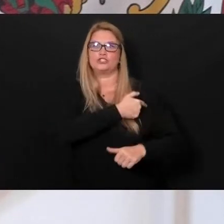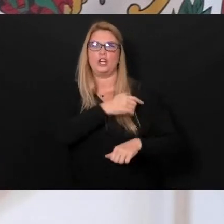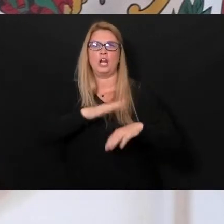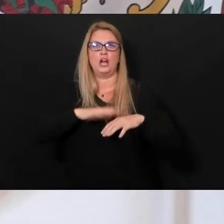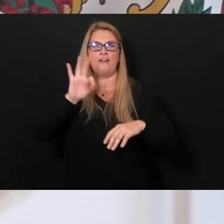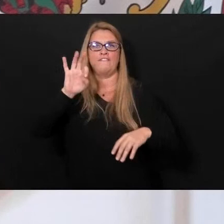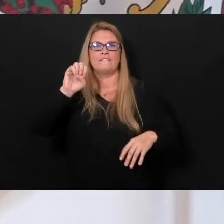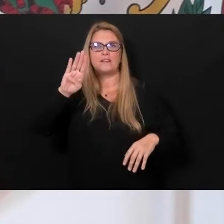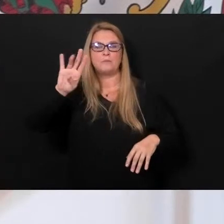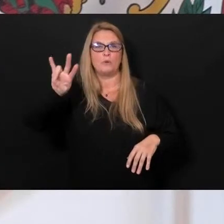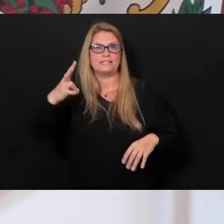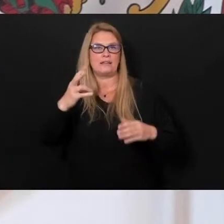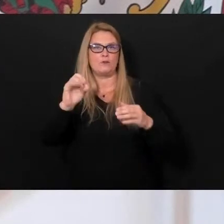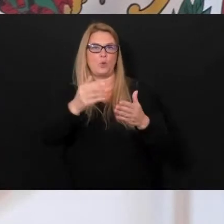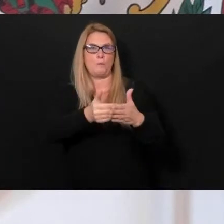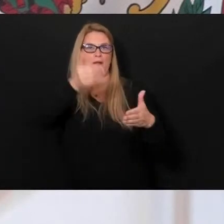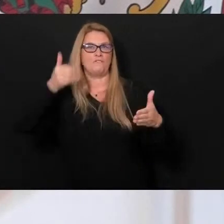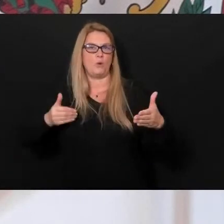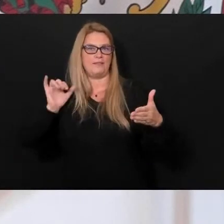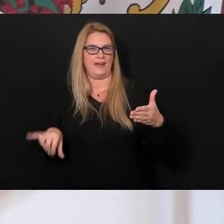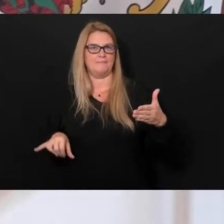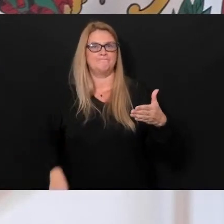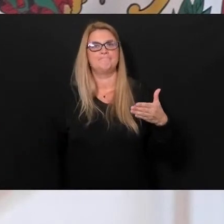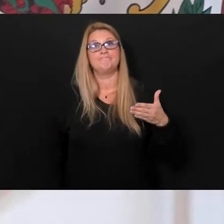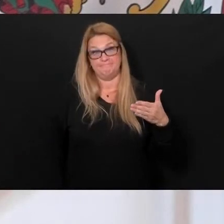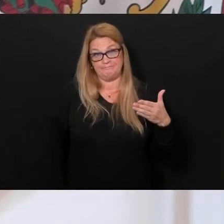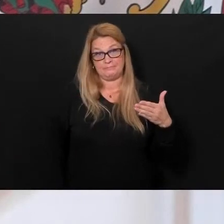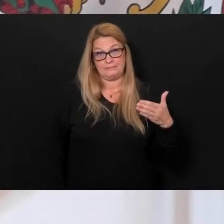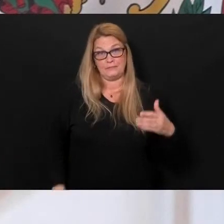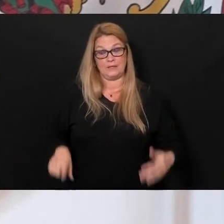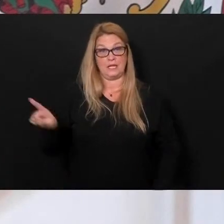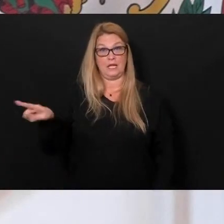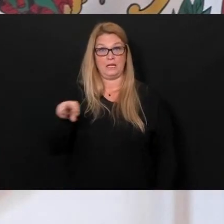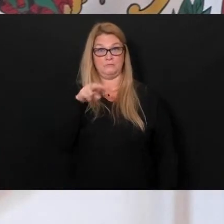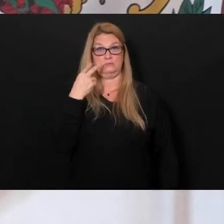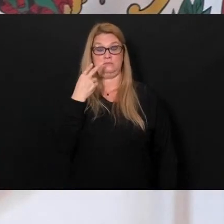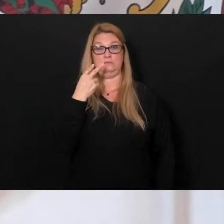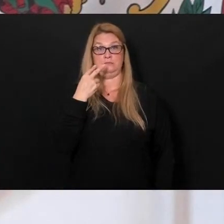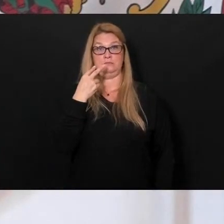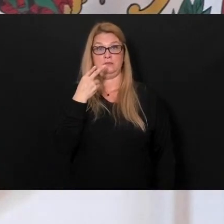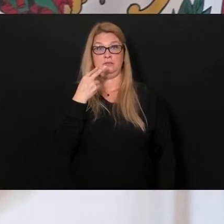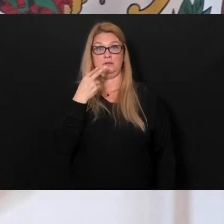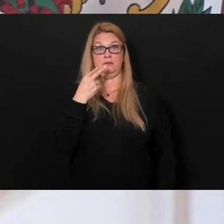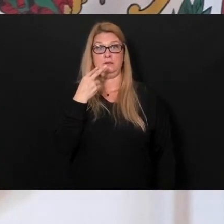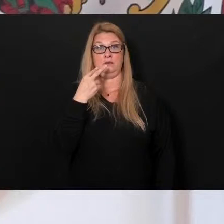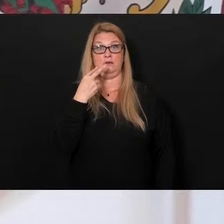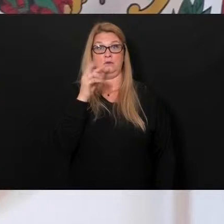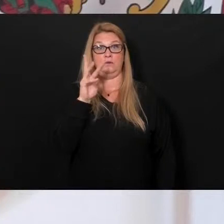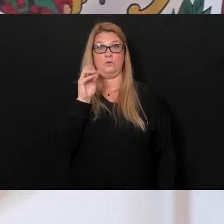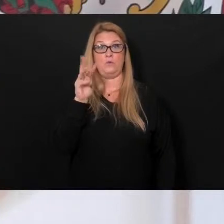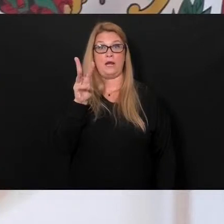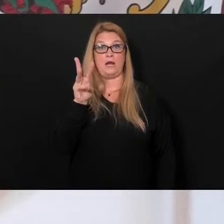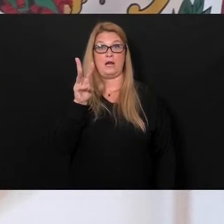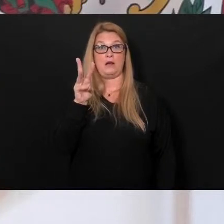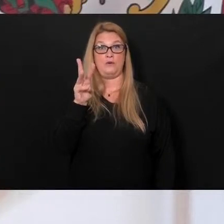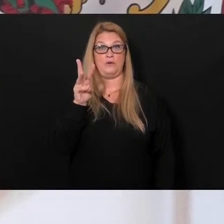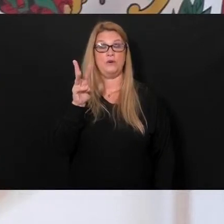the 7th or before. Now, and he sat there just kind of dumbfounded. And I